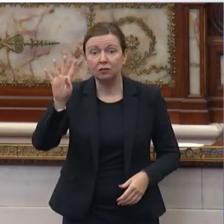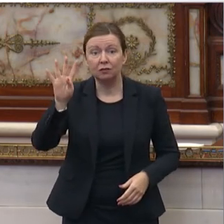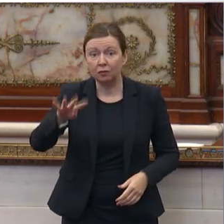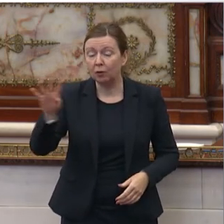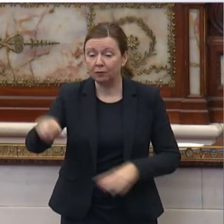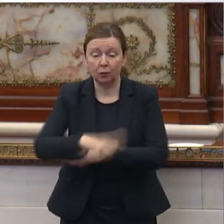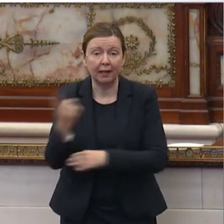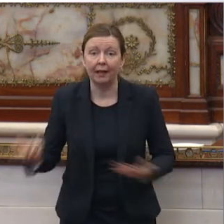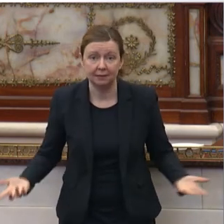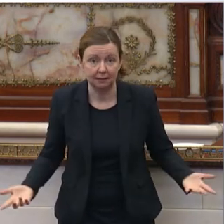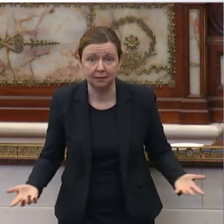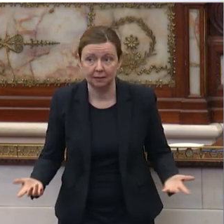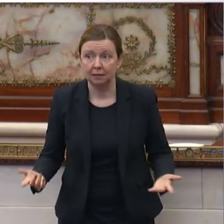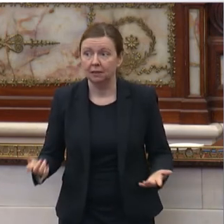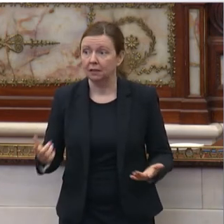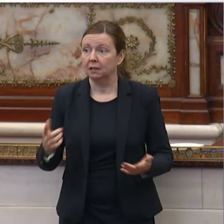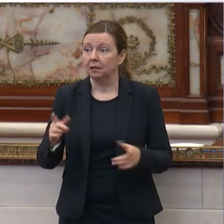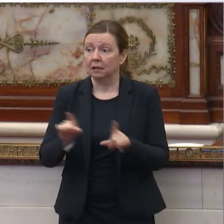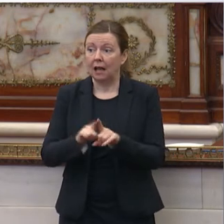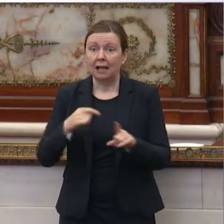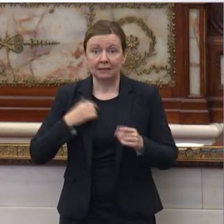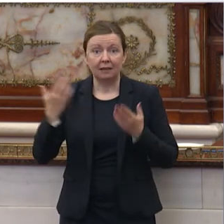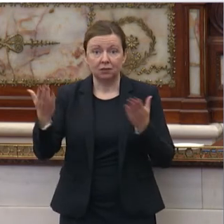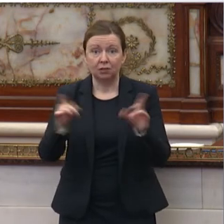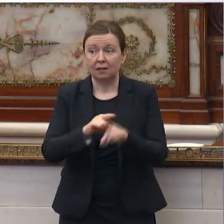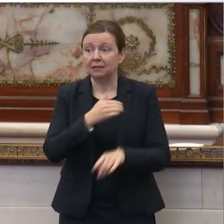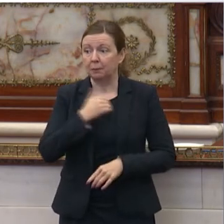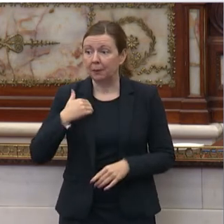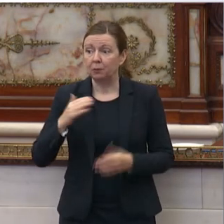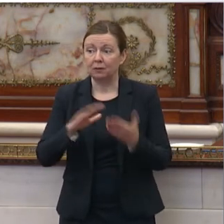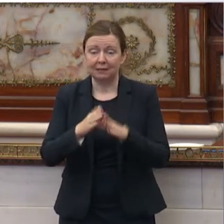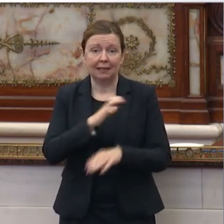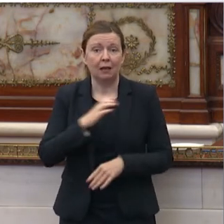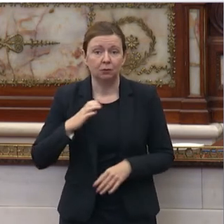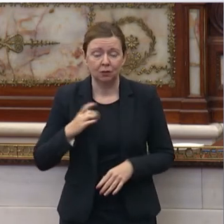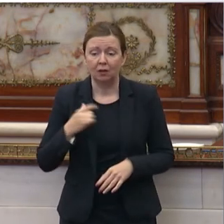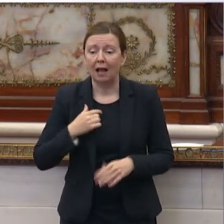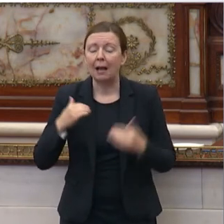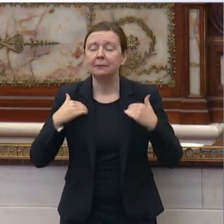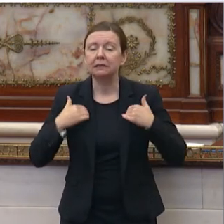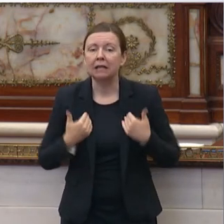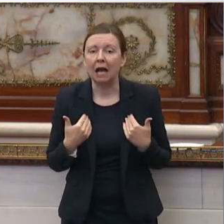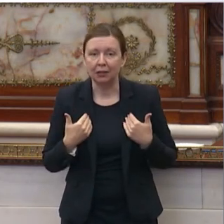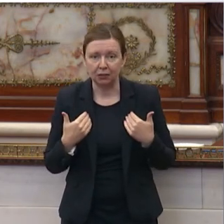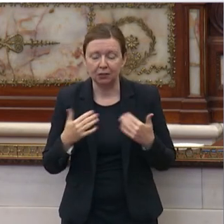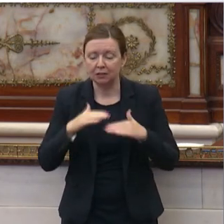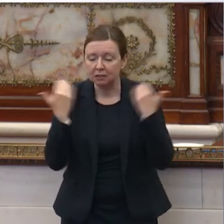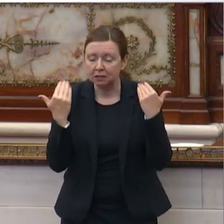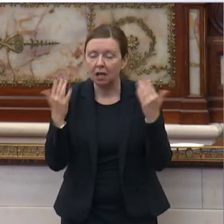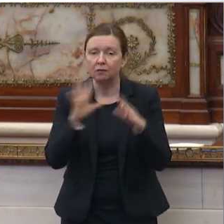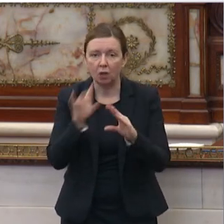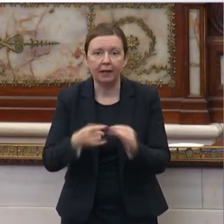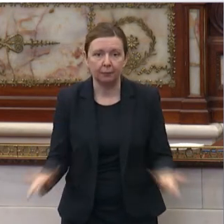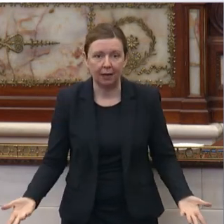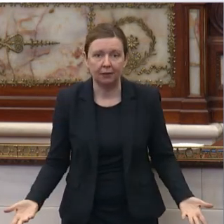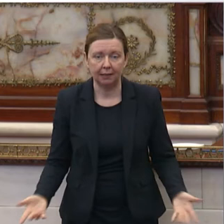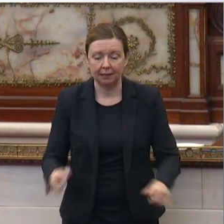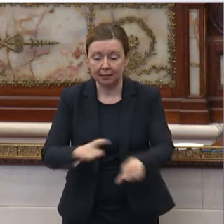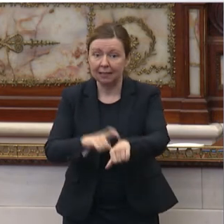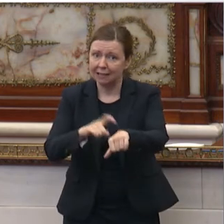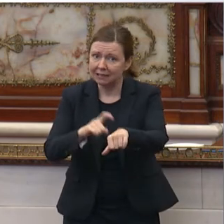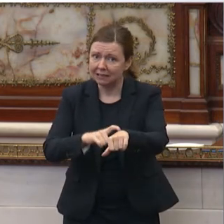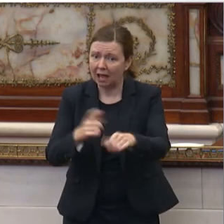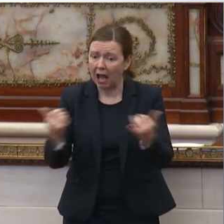3,544 days as I've served as a member of City Council. I am tired of talking about it. It's time that